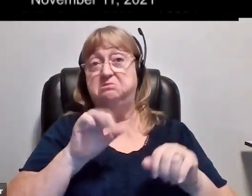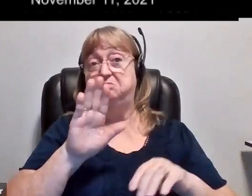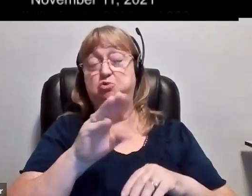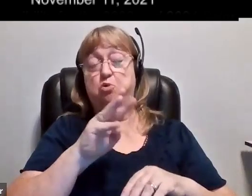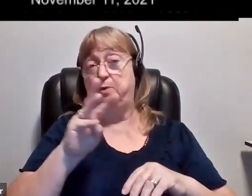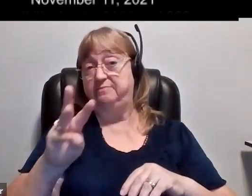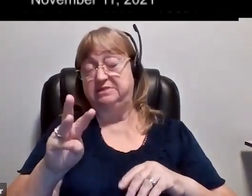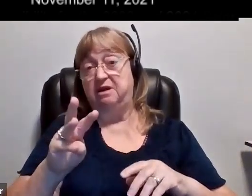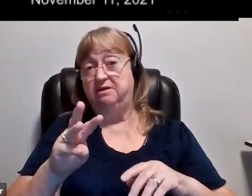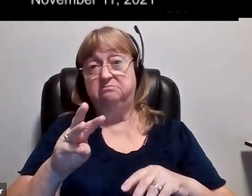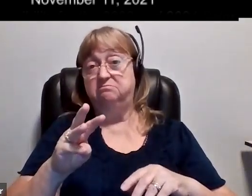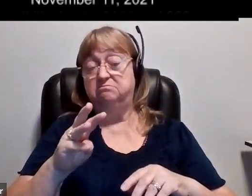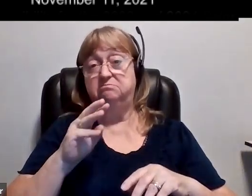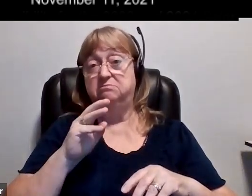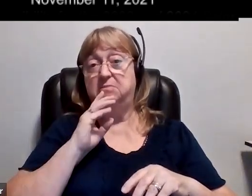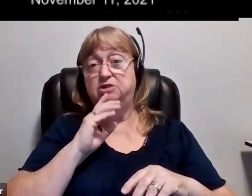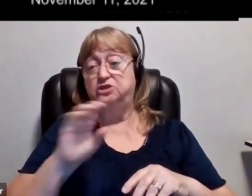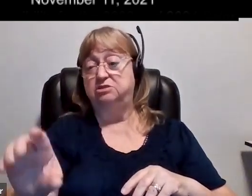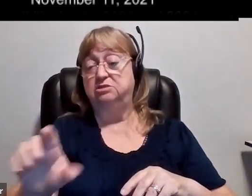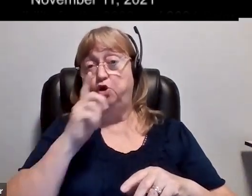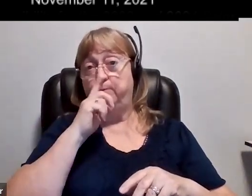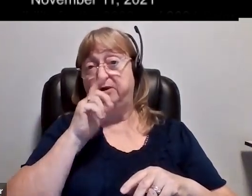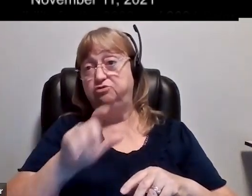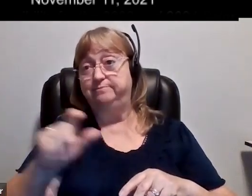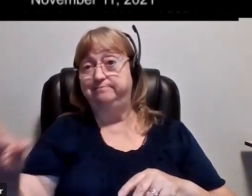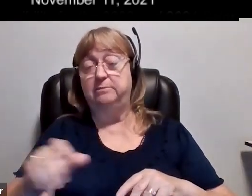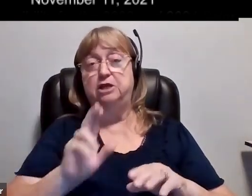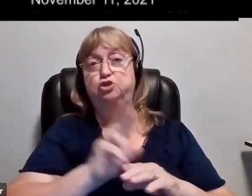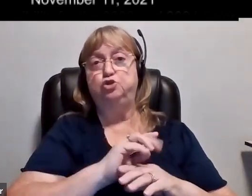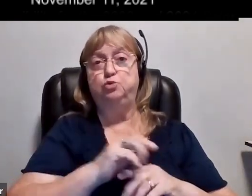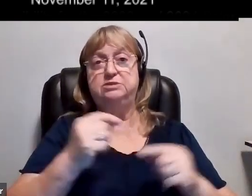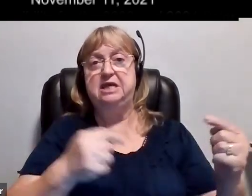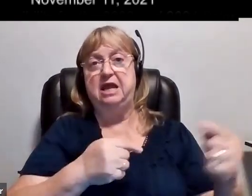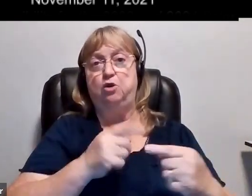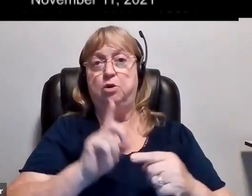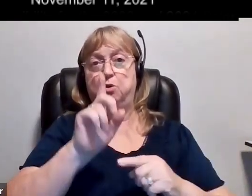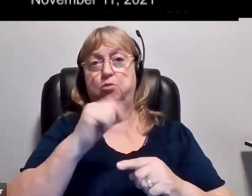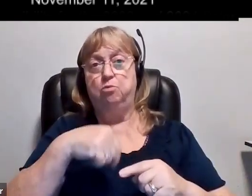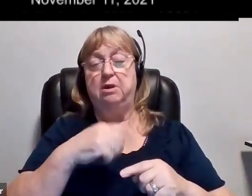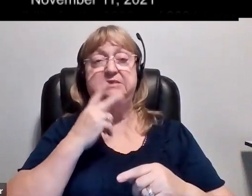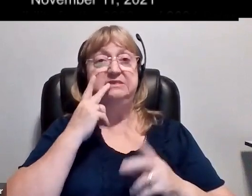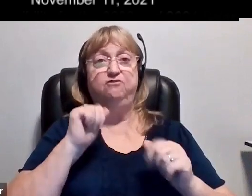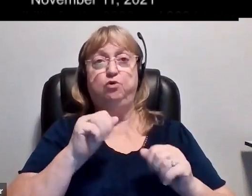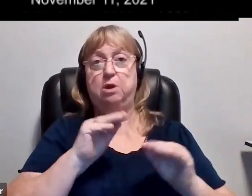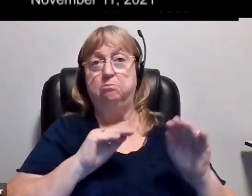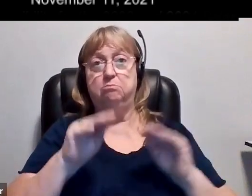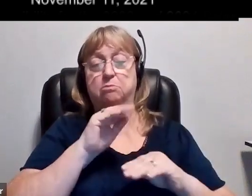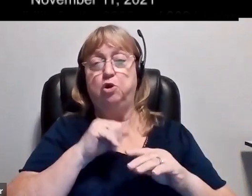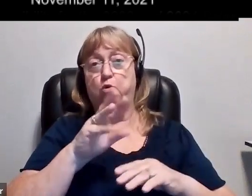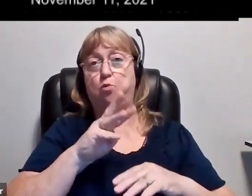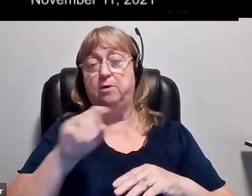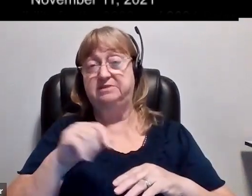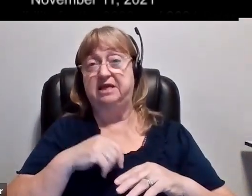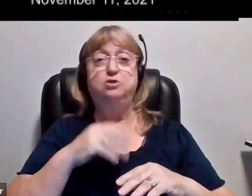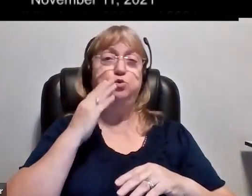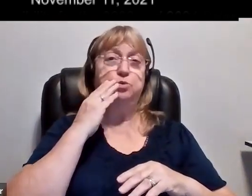by just setting aside your mouse and using the arrow keys and see if you can maneuver around your website. And then you know whether it's accessible to